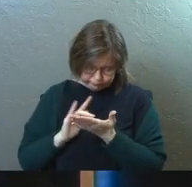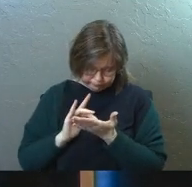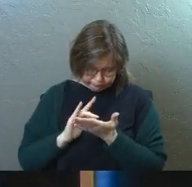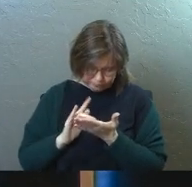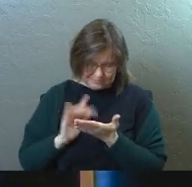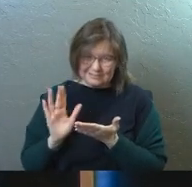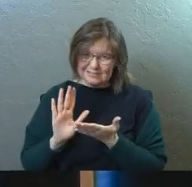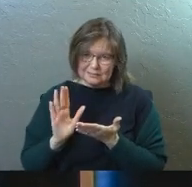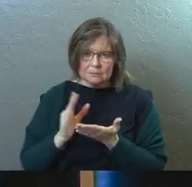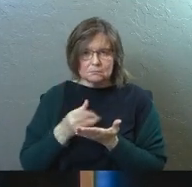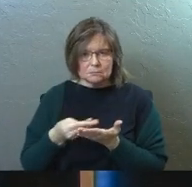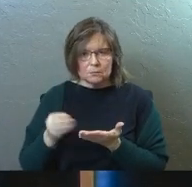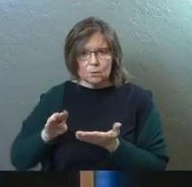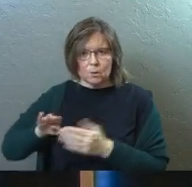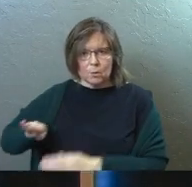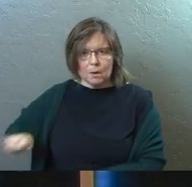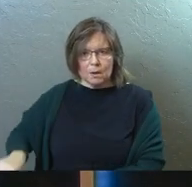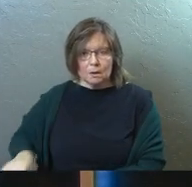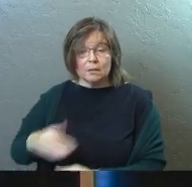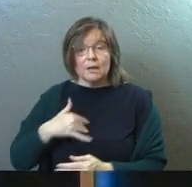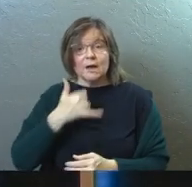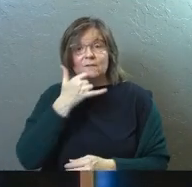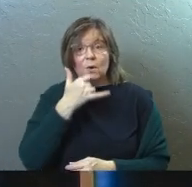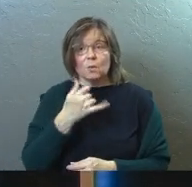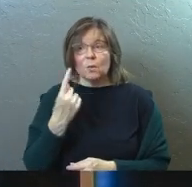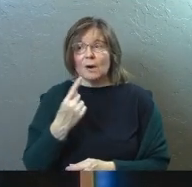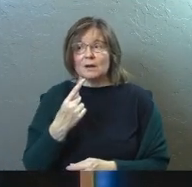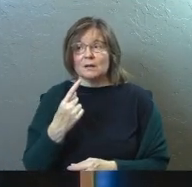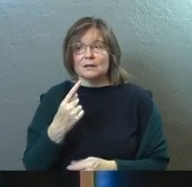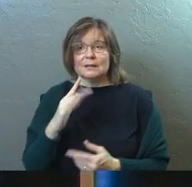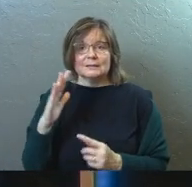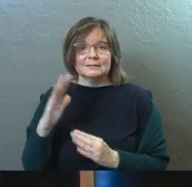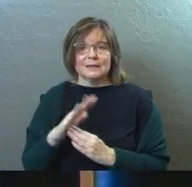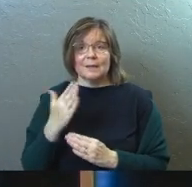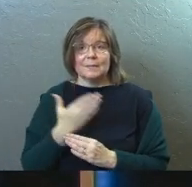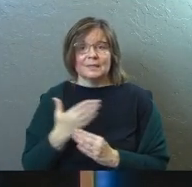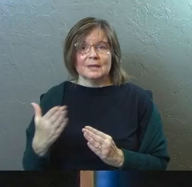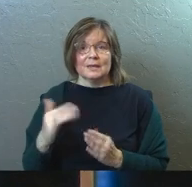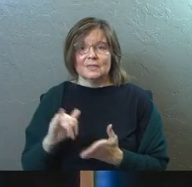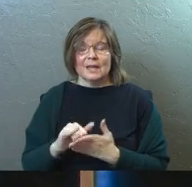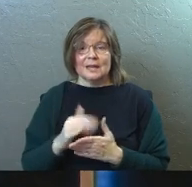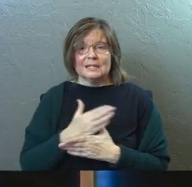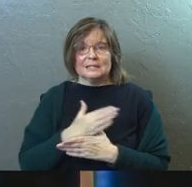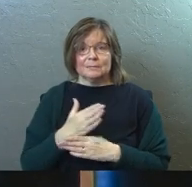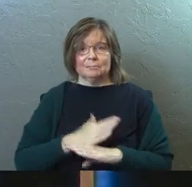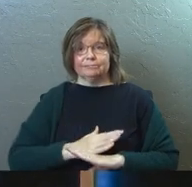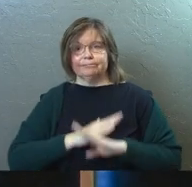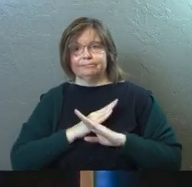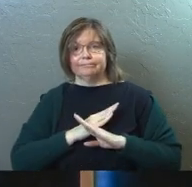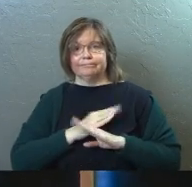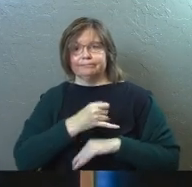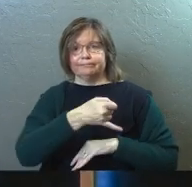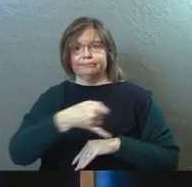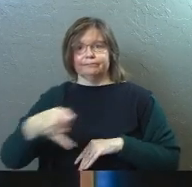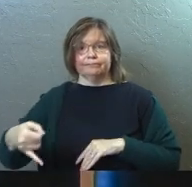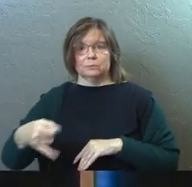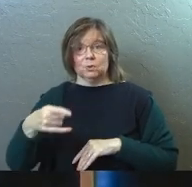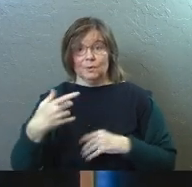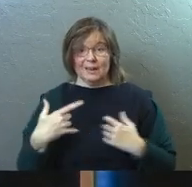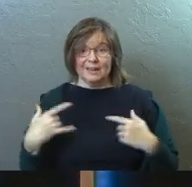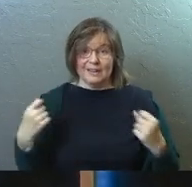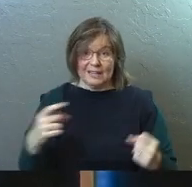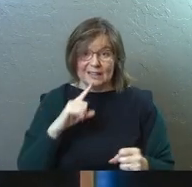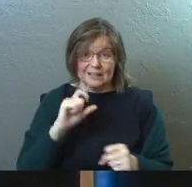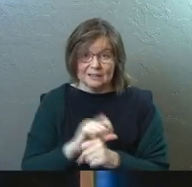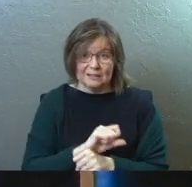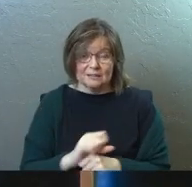our generation, right? Like, that phone is one of the number one things that is between you and healing. It